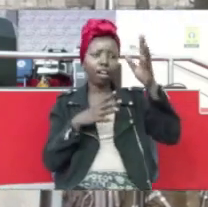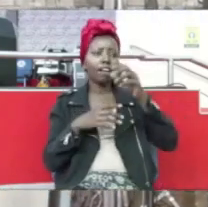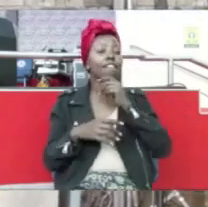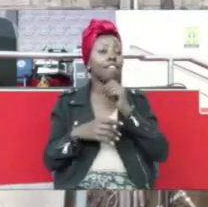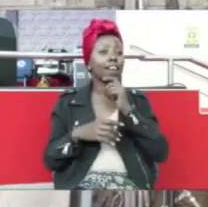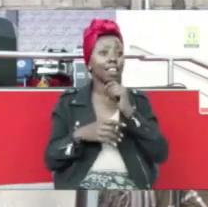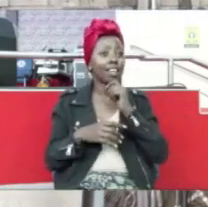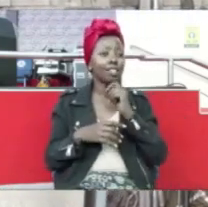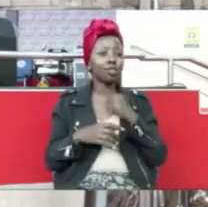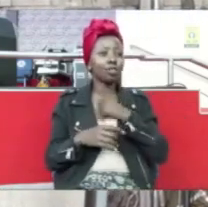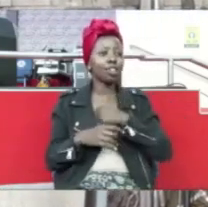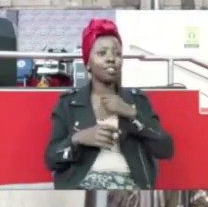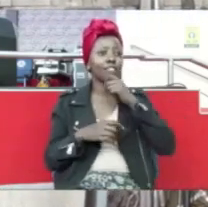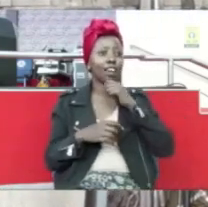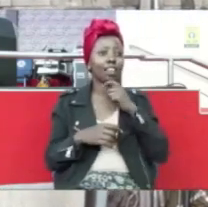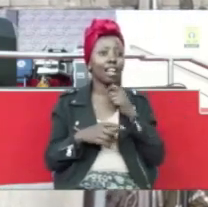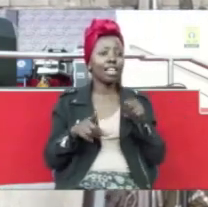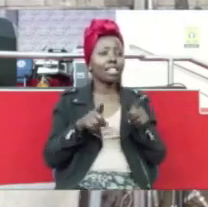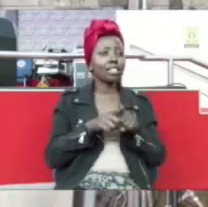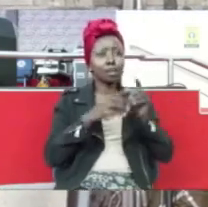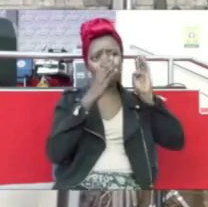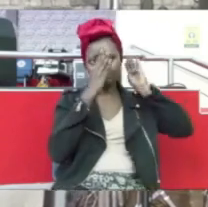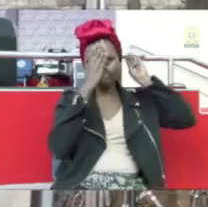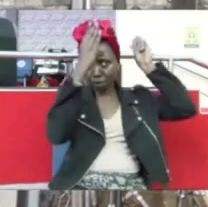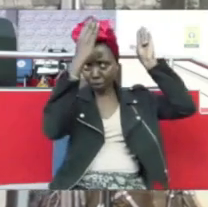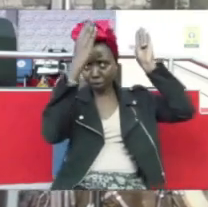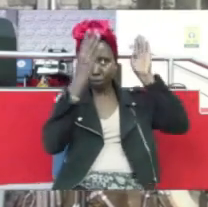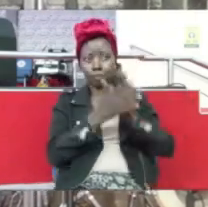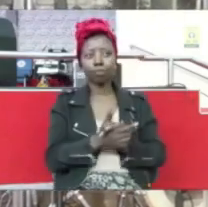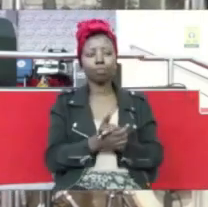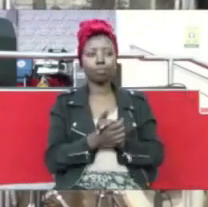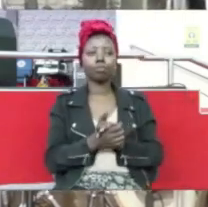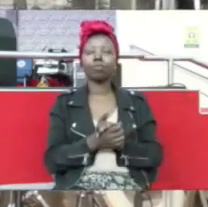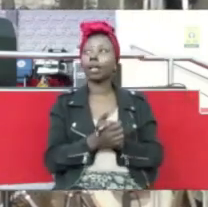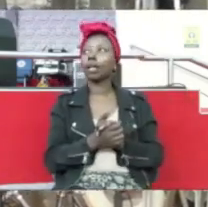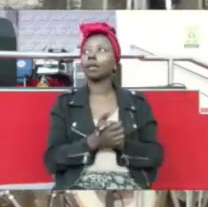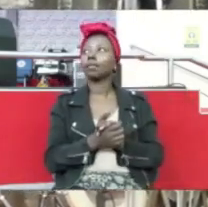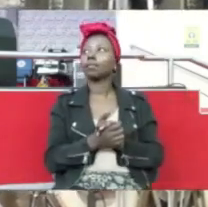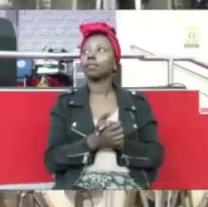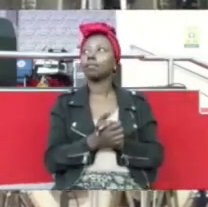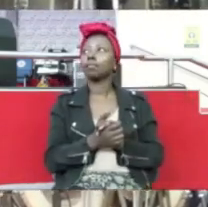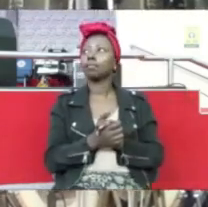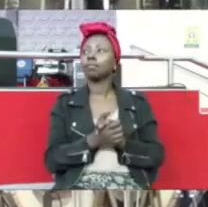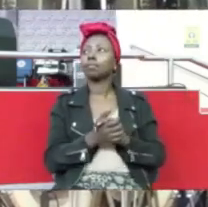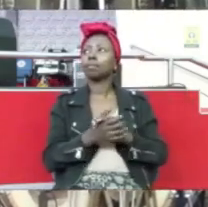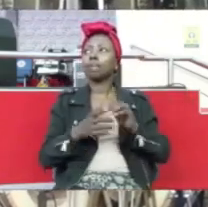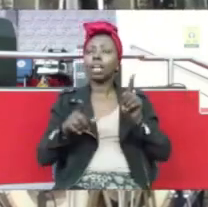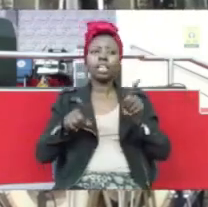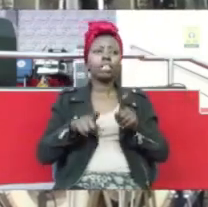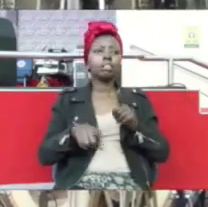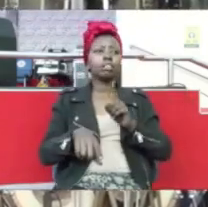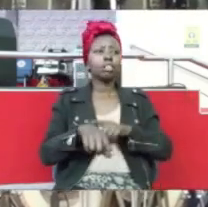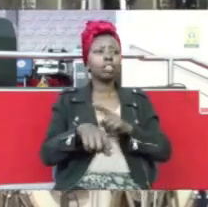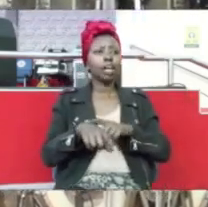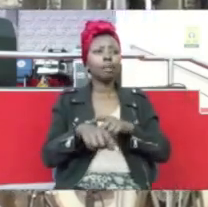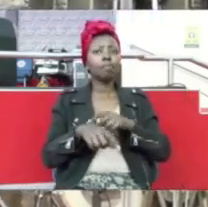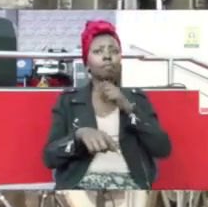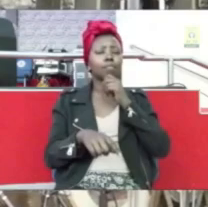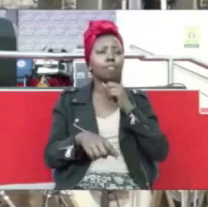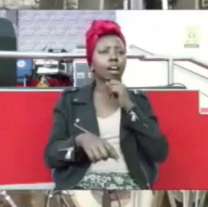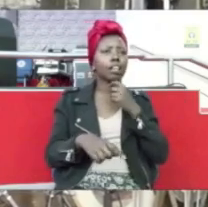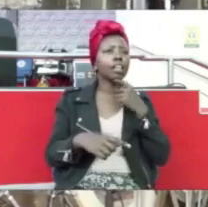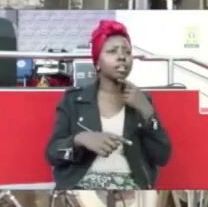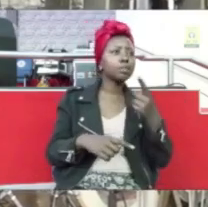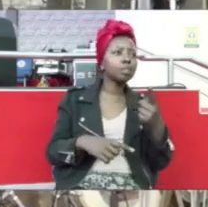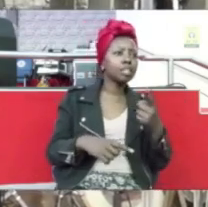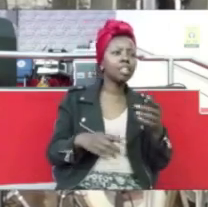tu unahitaji pengine ni sauti tu ya baba. Bwana Yesu asifiwe. When a father speaks, everything goes in